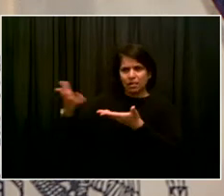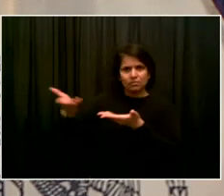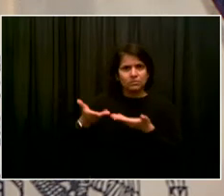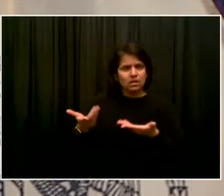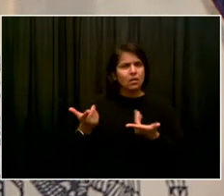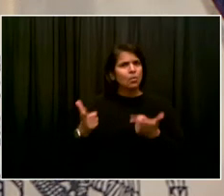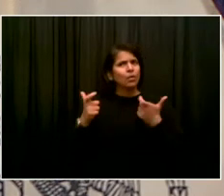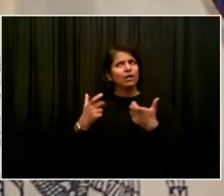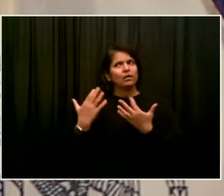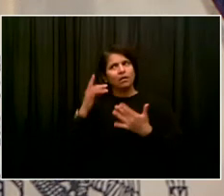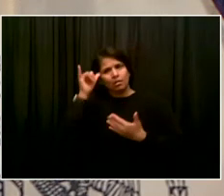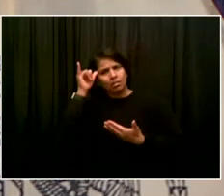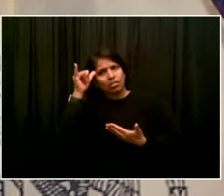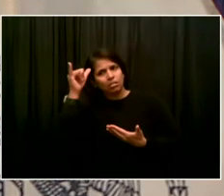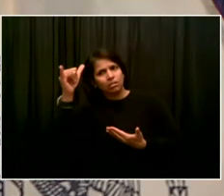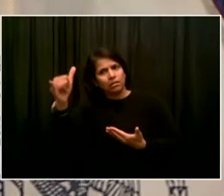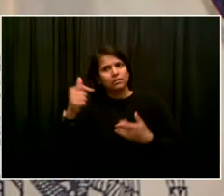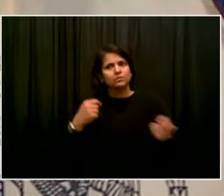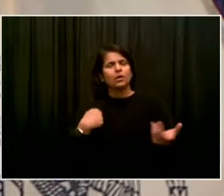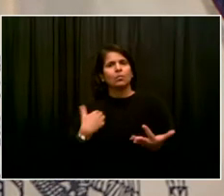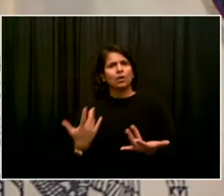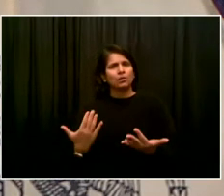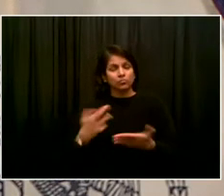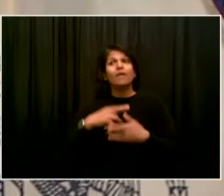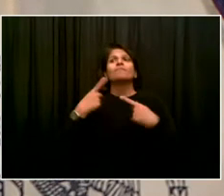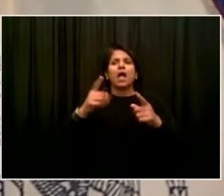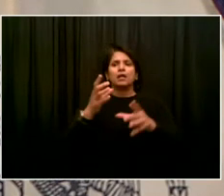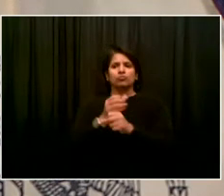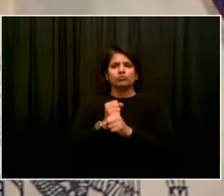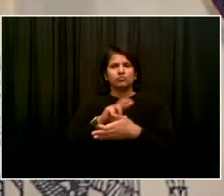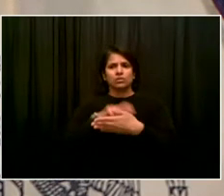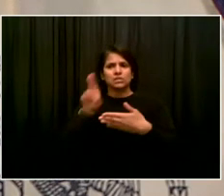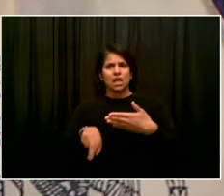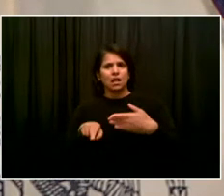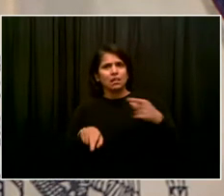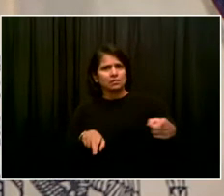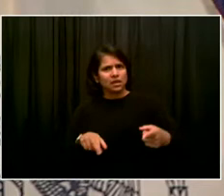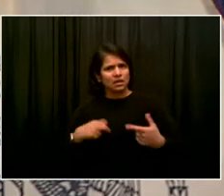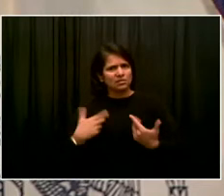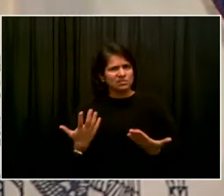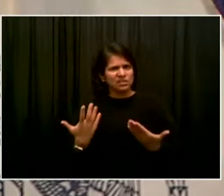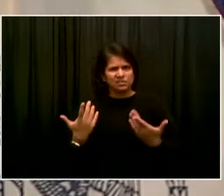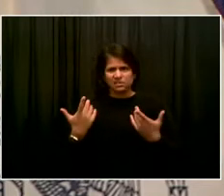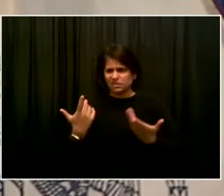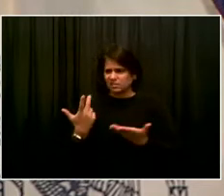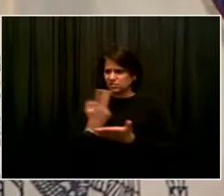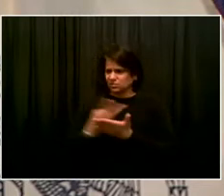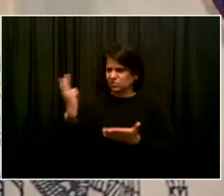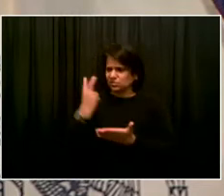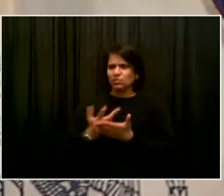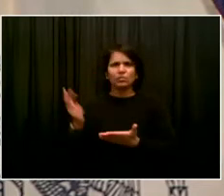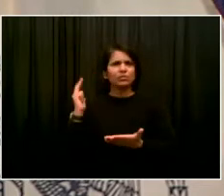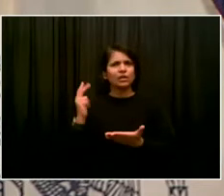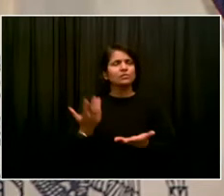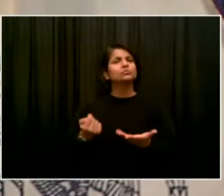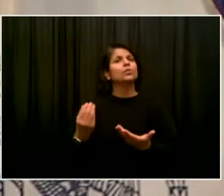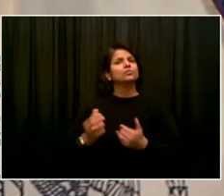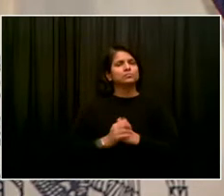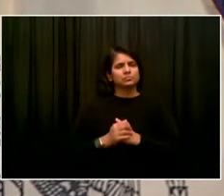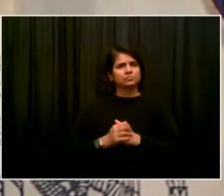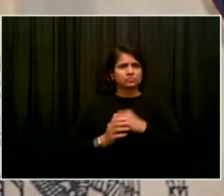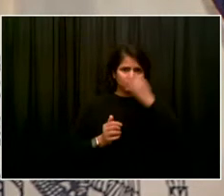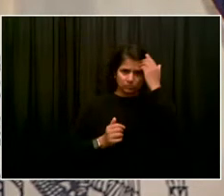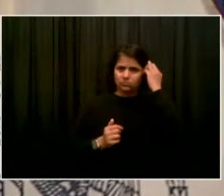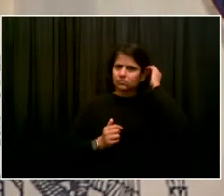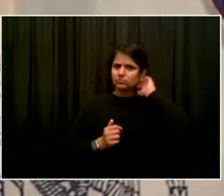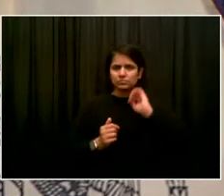not been tested, he said, in a couple of weeks. So while it's good to go from, you know, 40,000 to 80,000 kids that are going to be tested each week, it kind